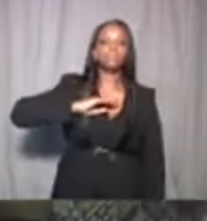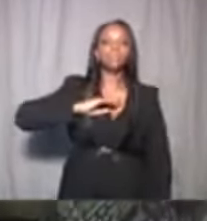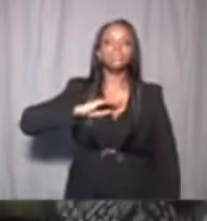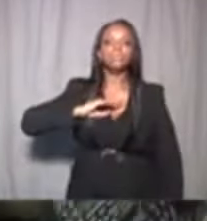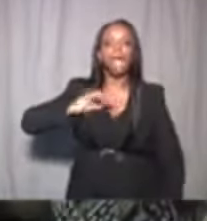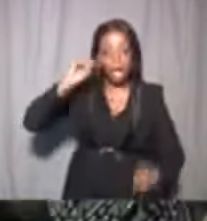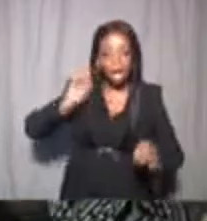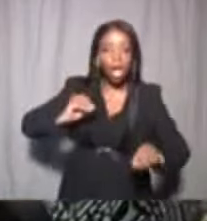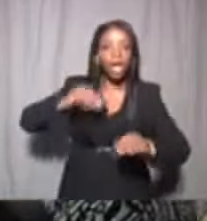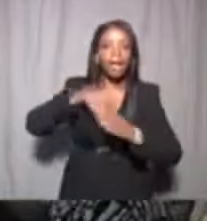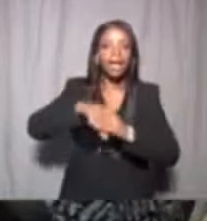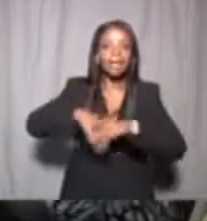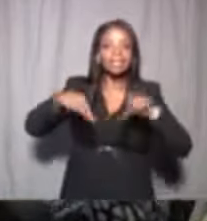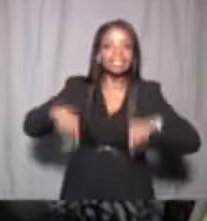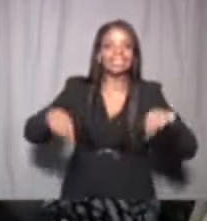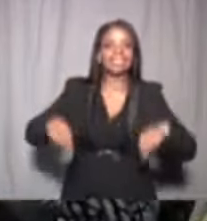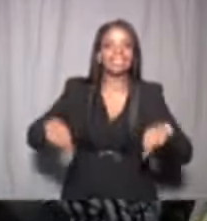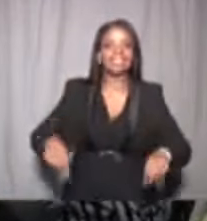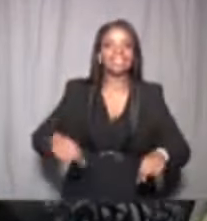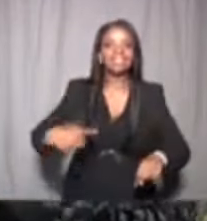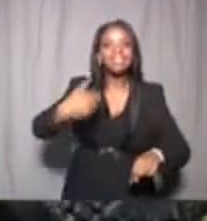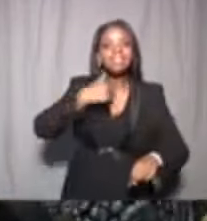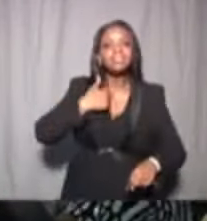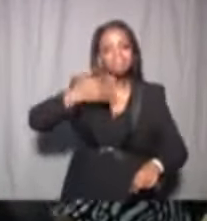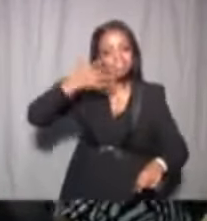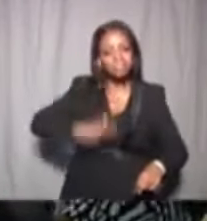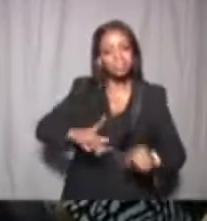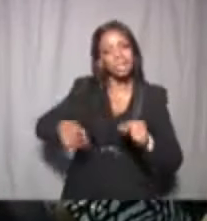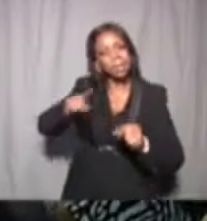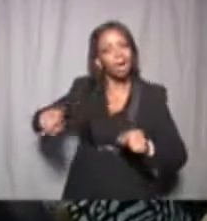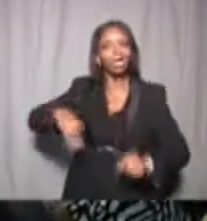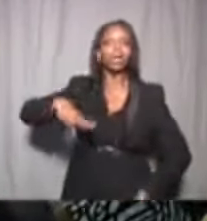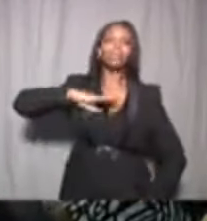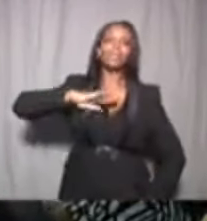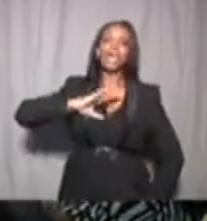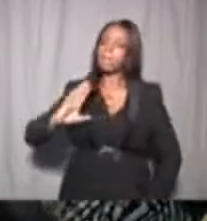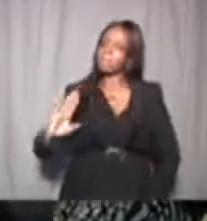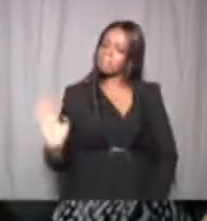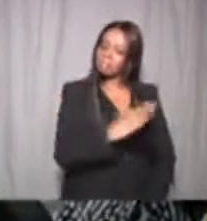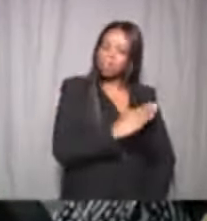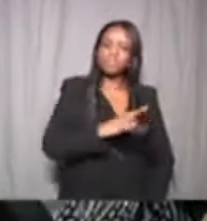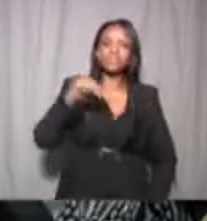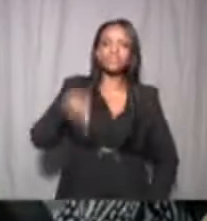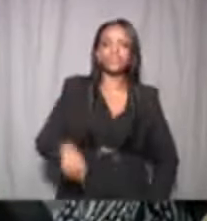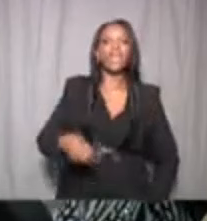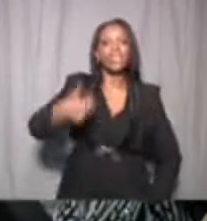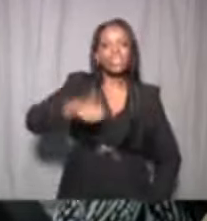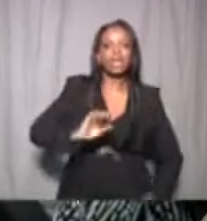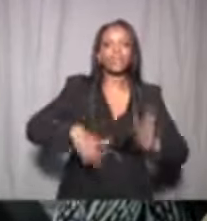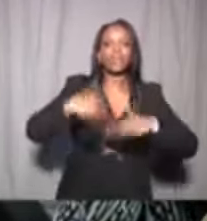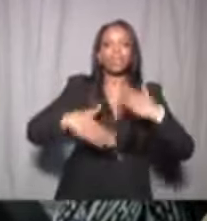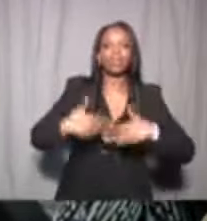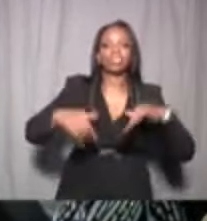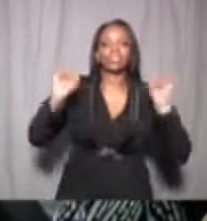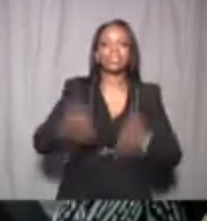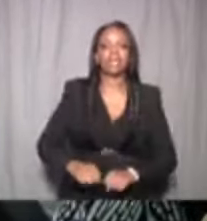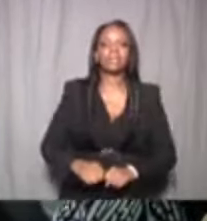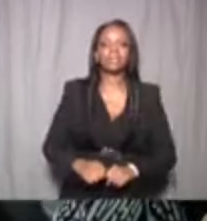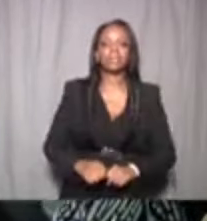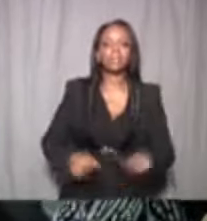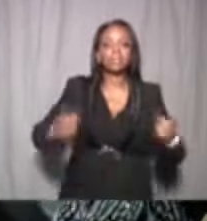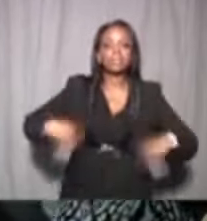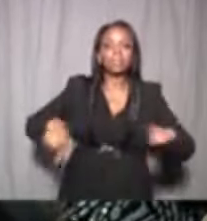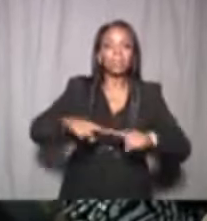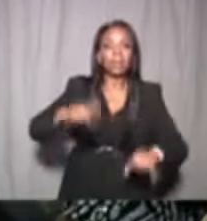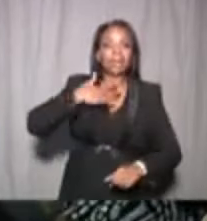perimeter. I demand that they be removed from this hall immediately before we proceed with anything else. We will not be